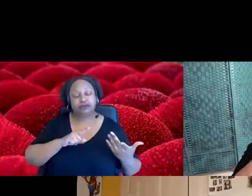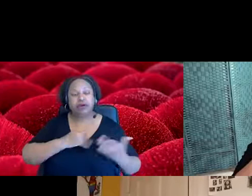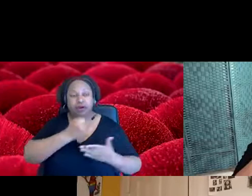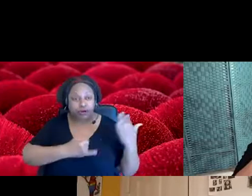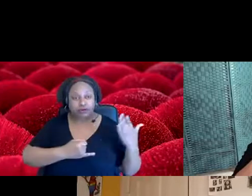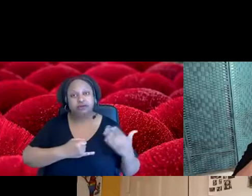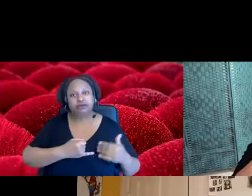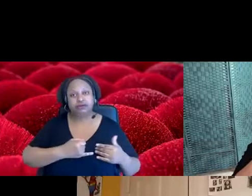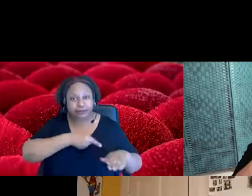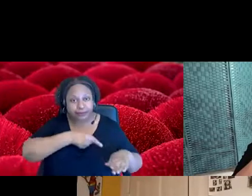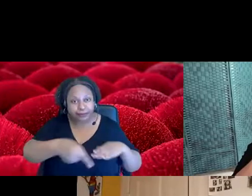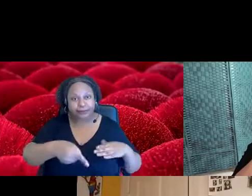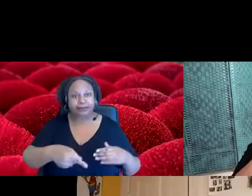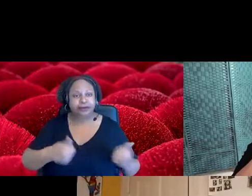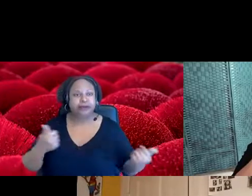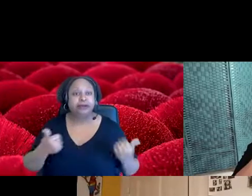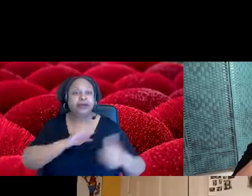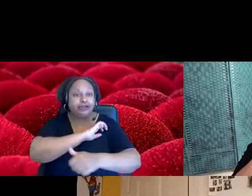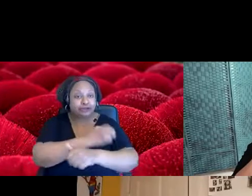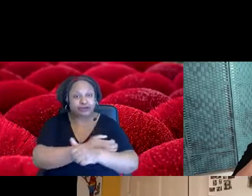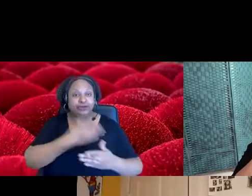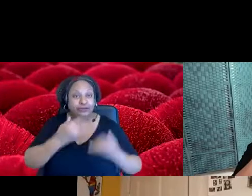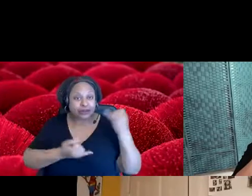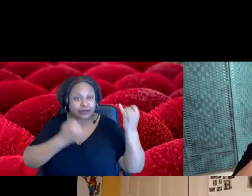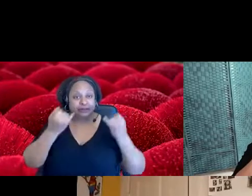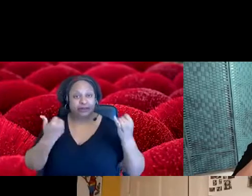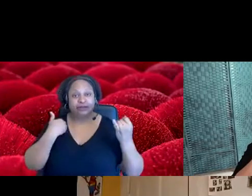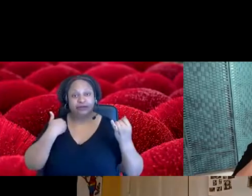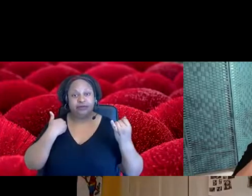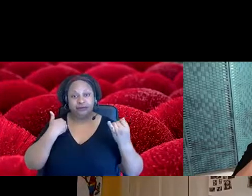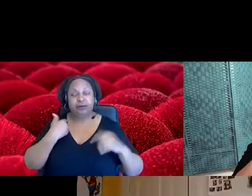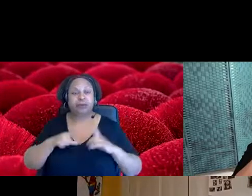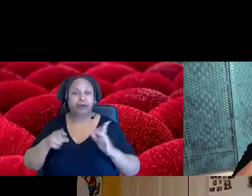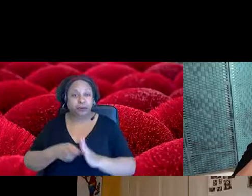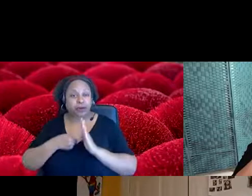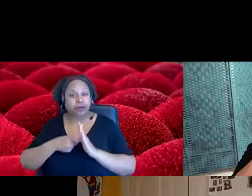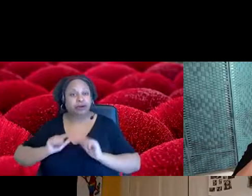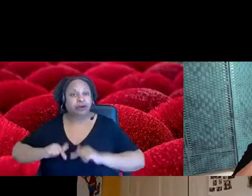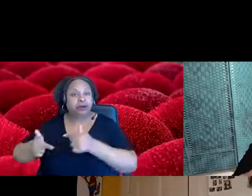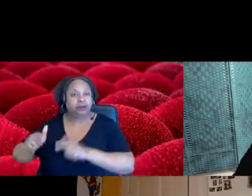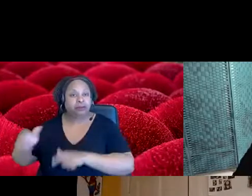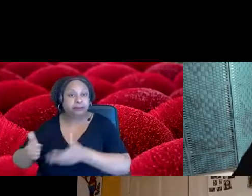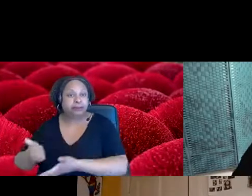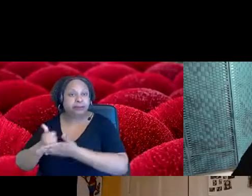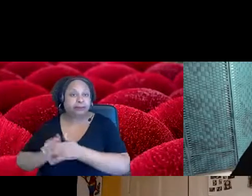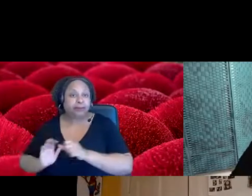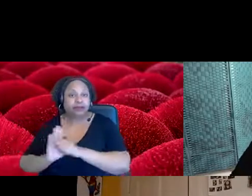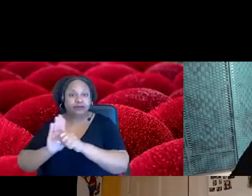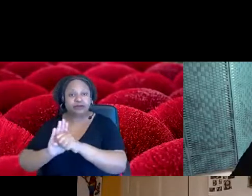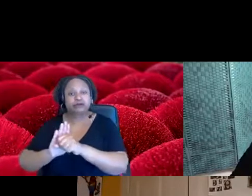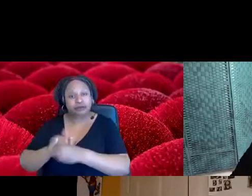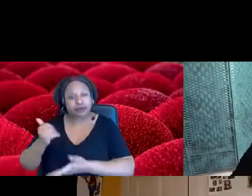lots of energy, that's for sure, and a lot of good ideas. But we absolutely need people to advocate and people to help